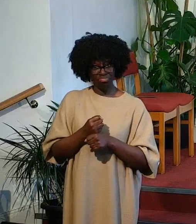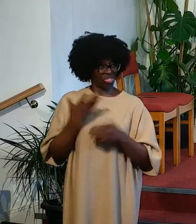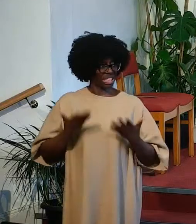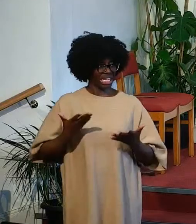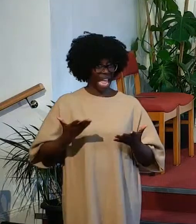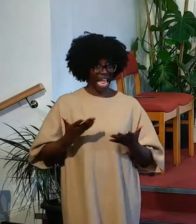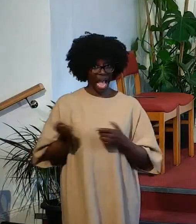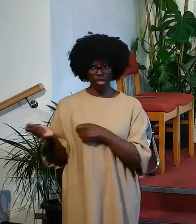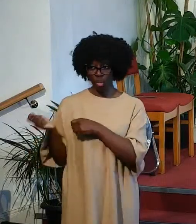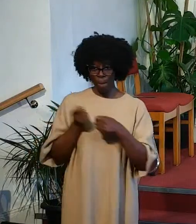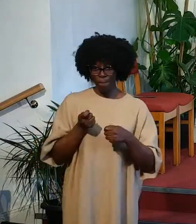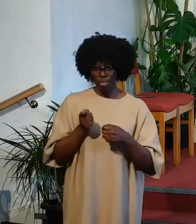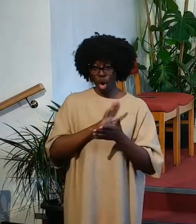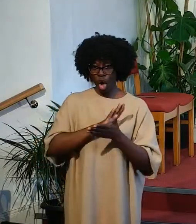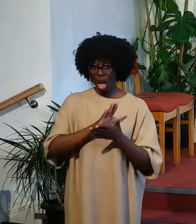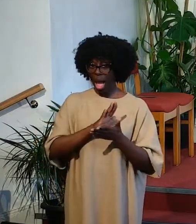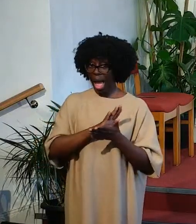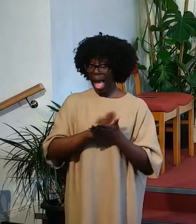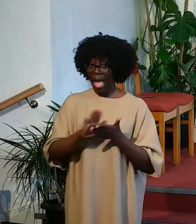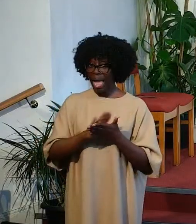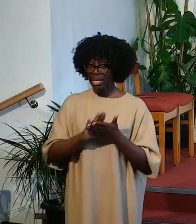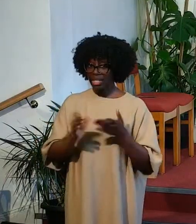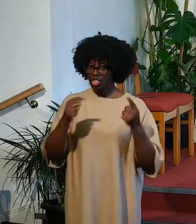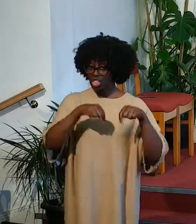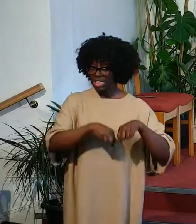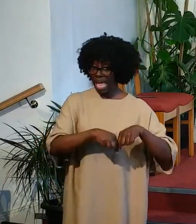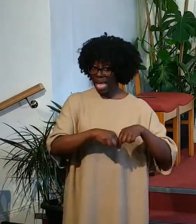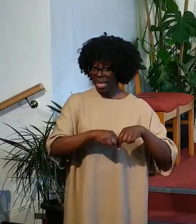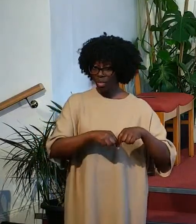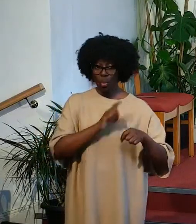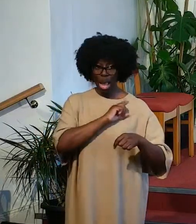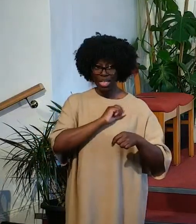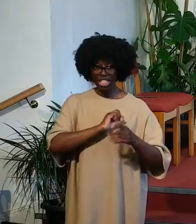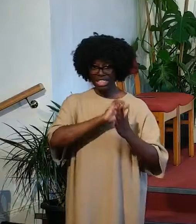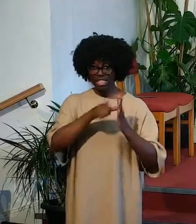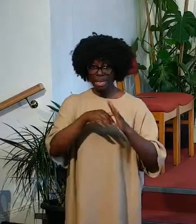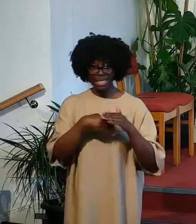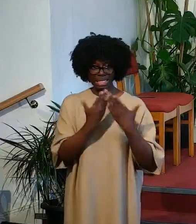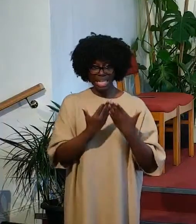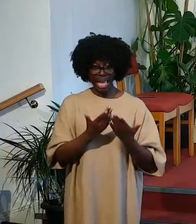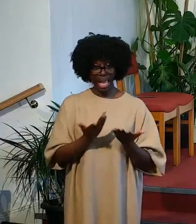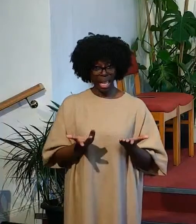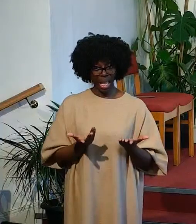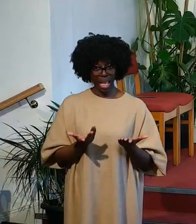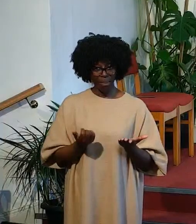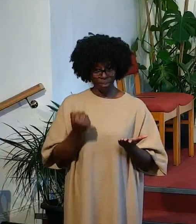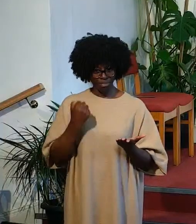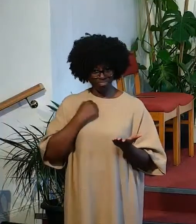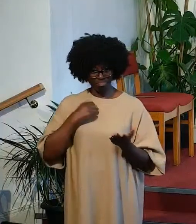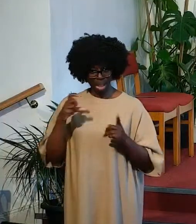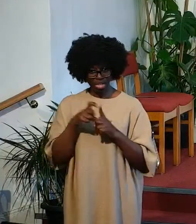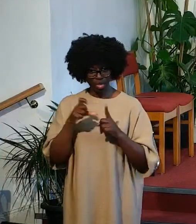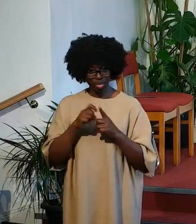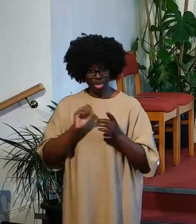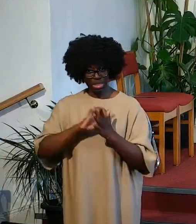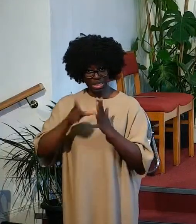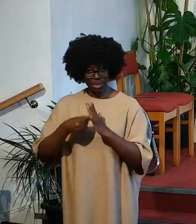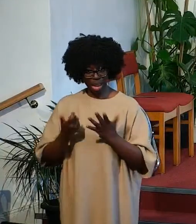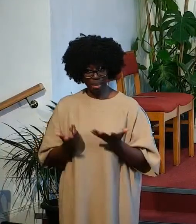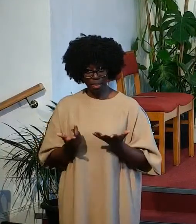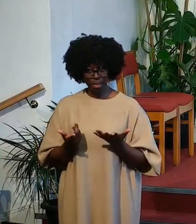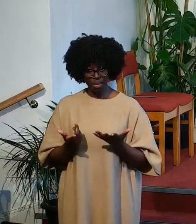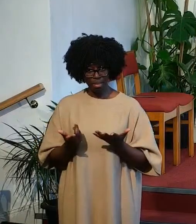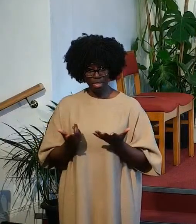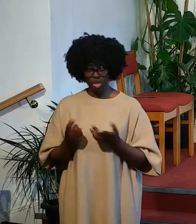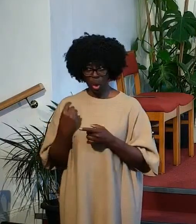today. It's a Disabilities Day, and she's disabled. But if I brought her here, I would have no access to change her. She's fully in